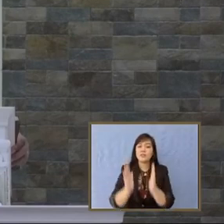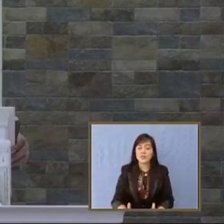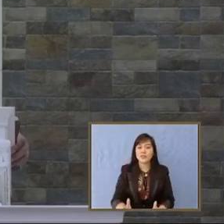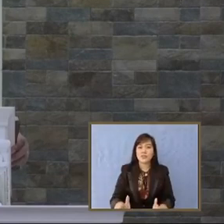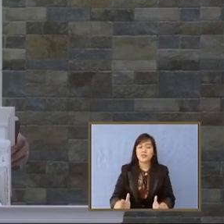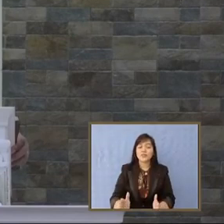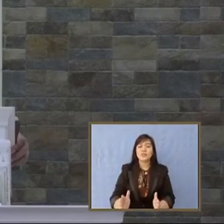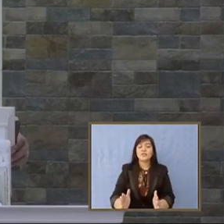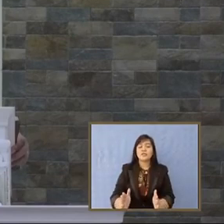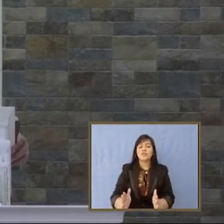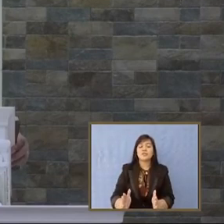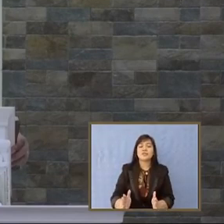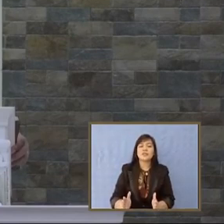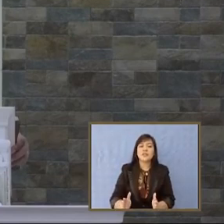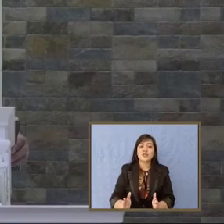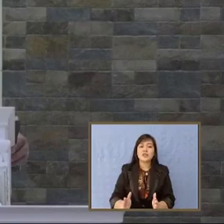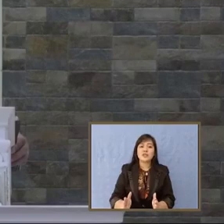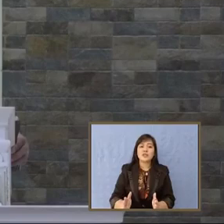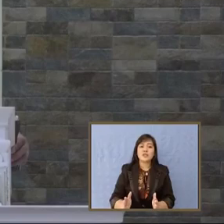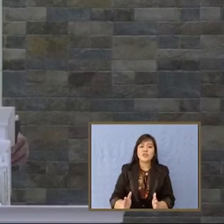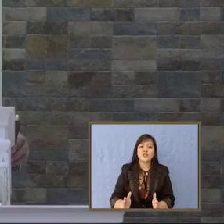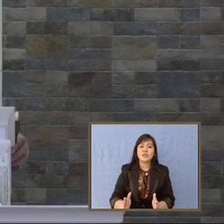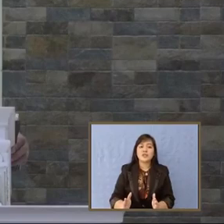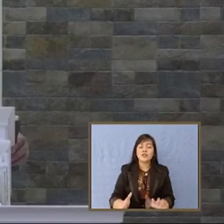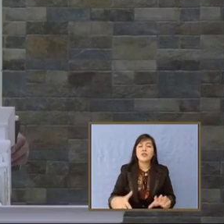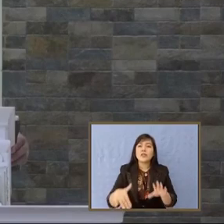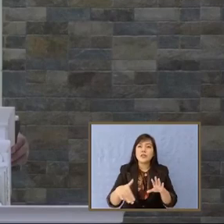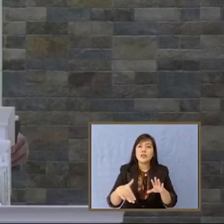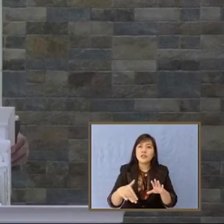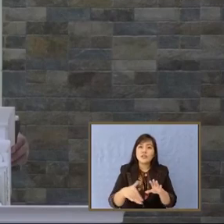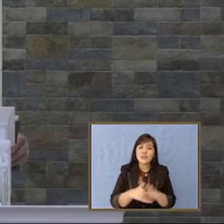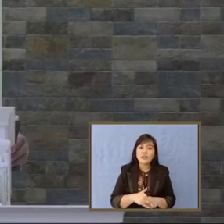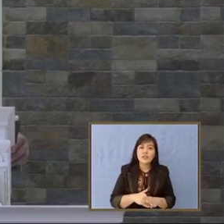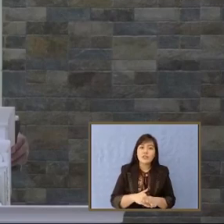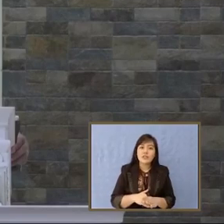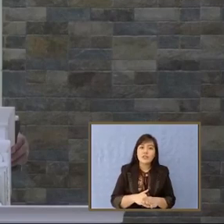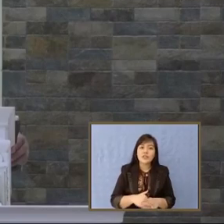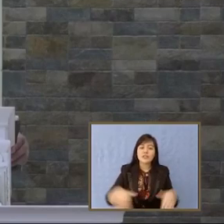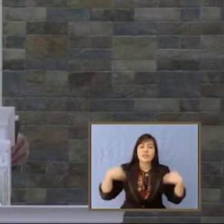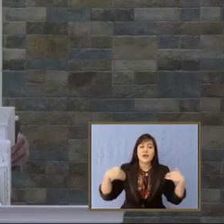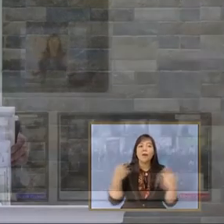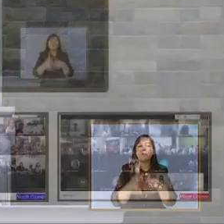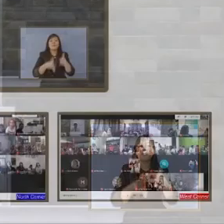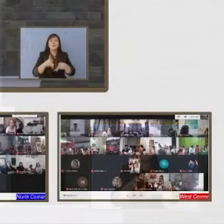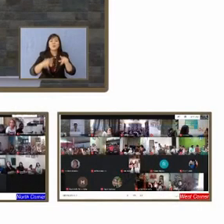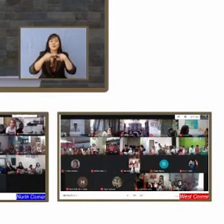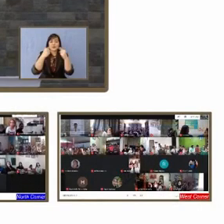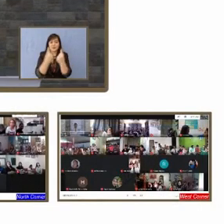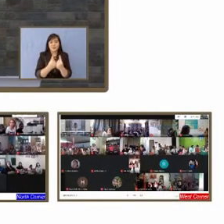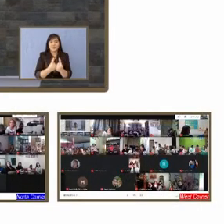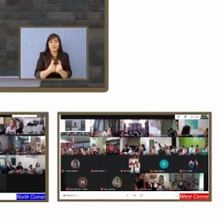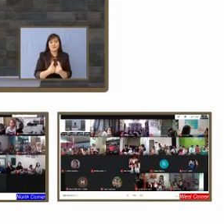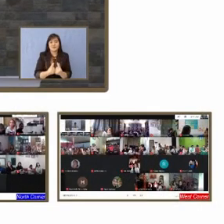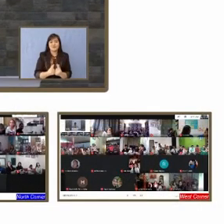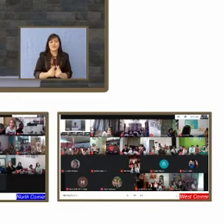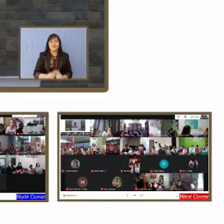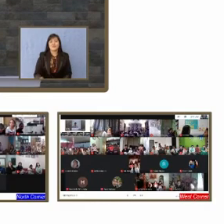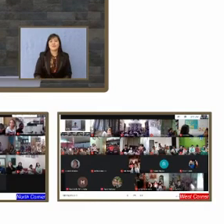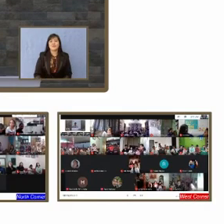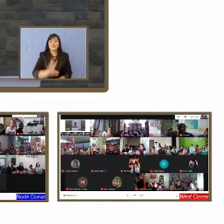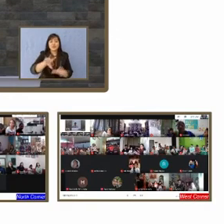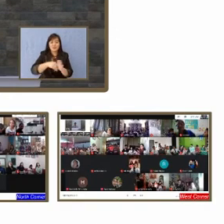you na idamay nyo ito, pag-aralan nyo ito at i-share nyo ito sa inyong grupo. Alright, so stand up please. Let's all stand up at tayo po